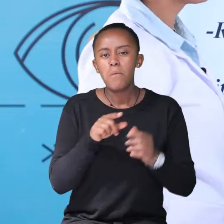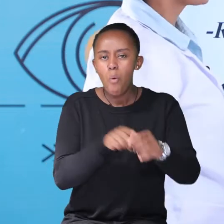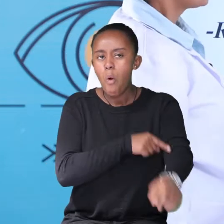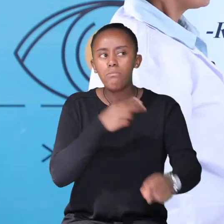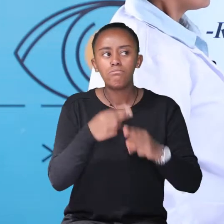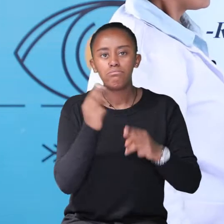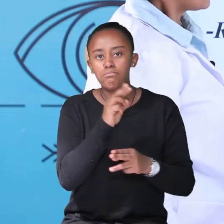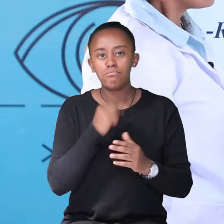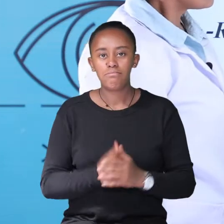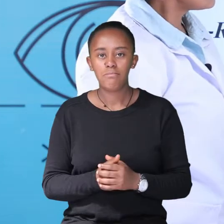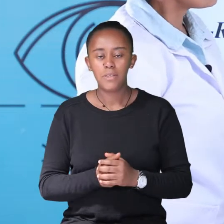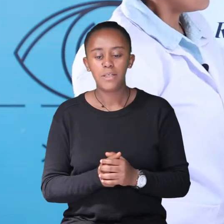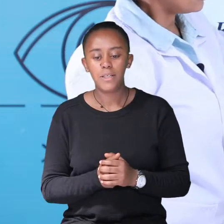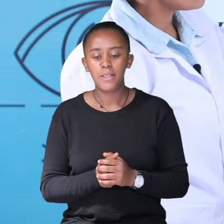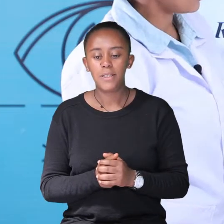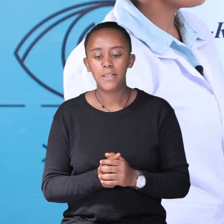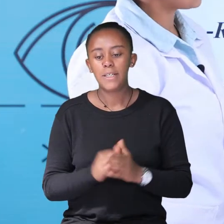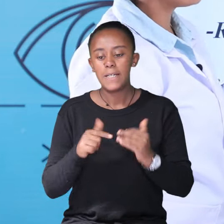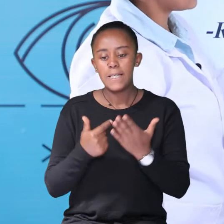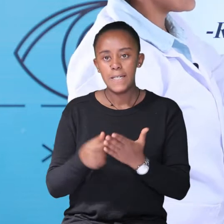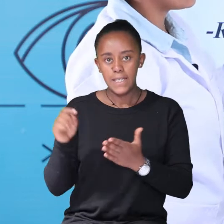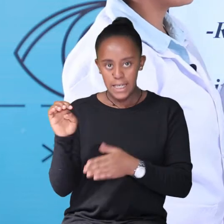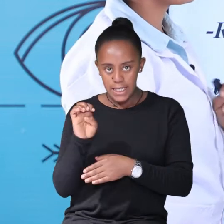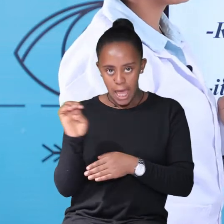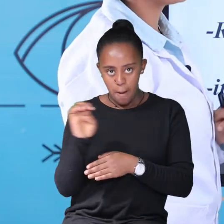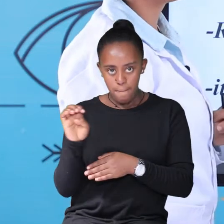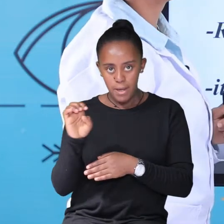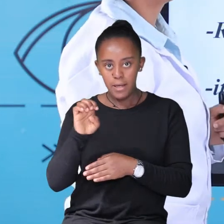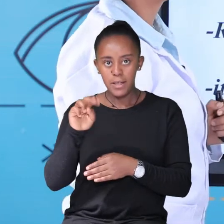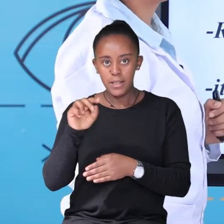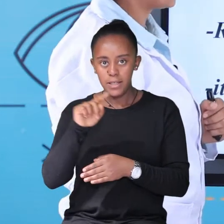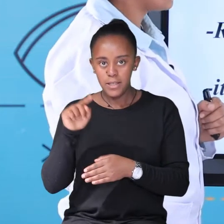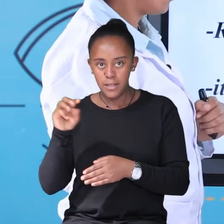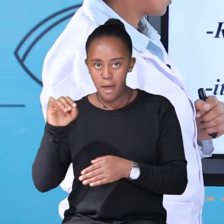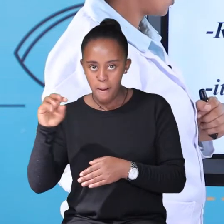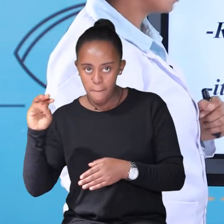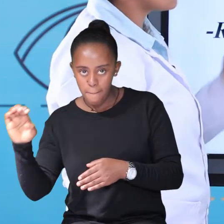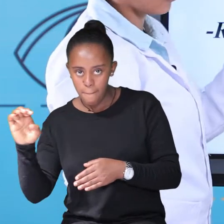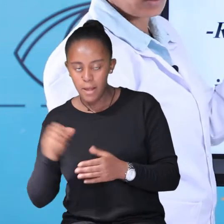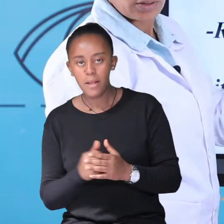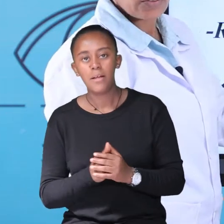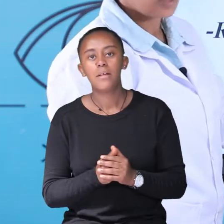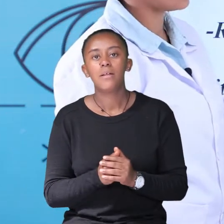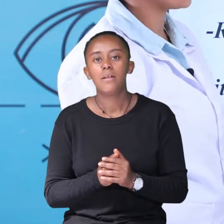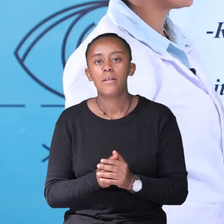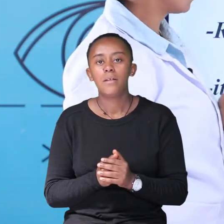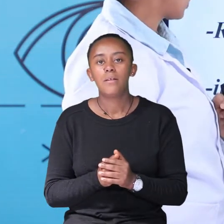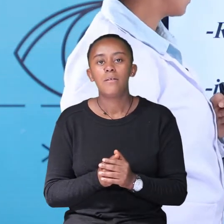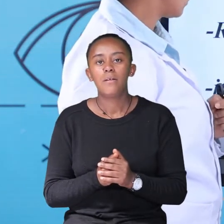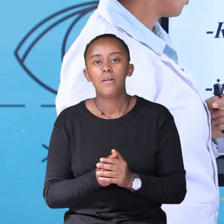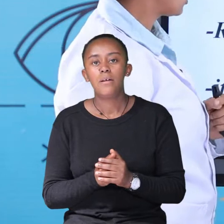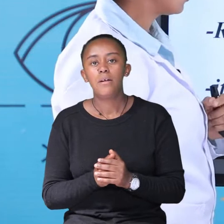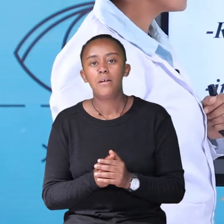name. And this enzyme catalyzes the first reaction of carbon fixation, or the first reaction